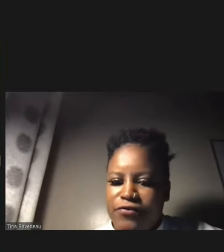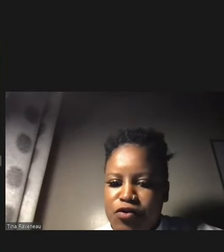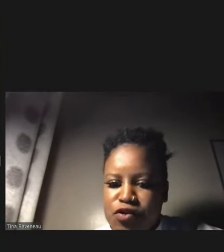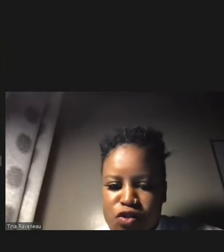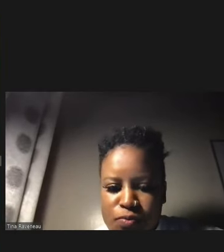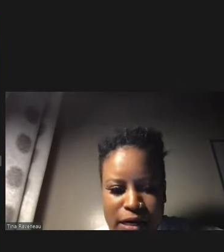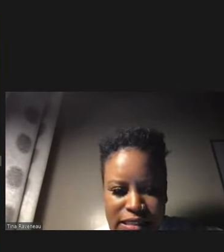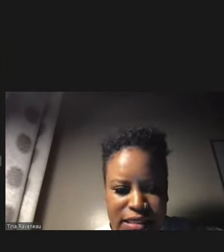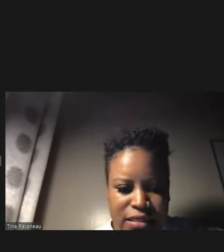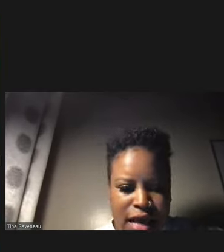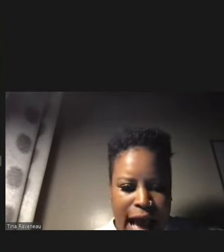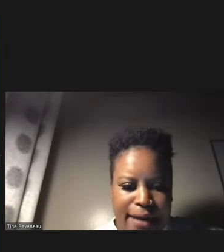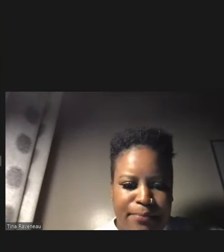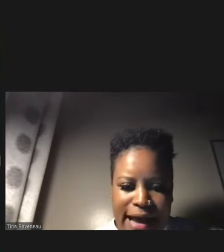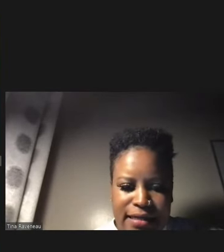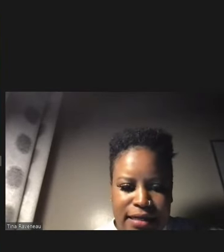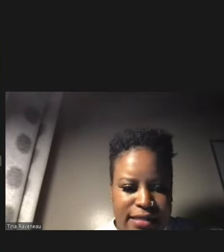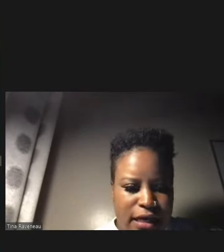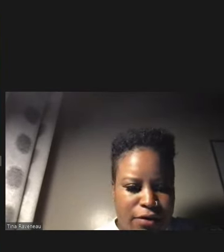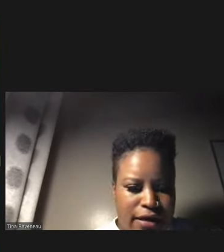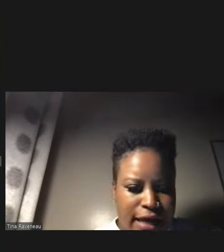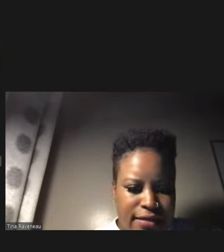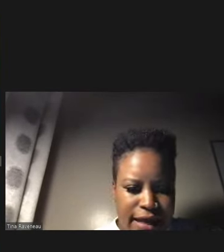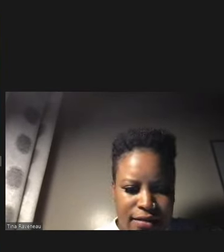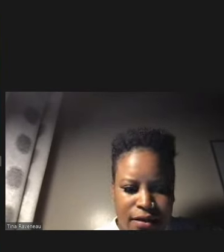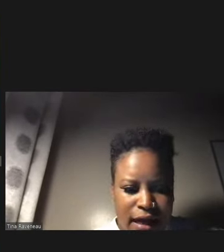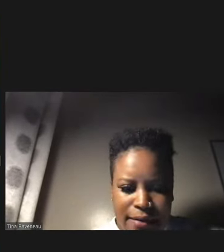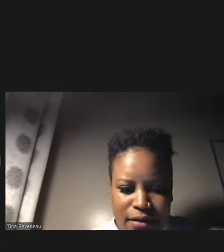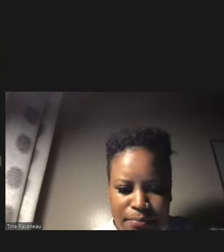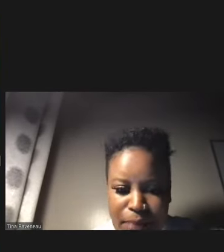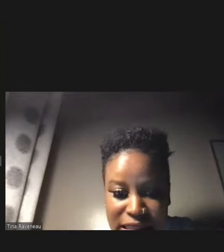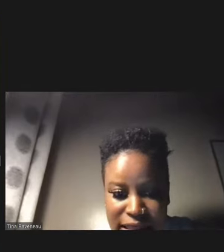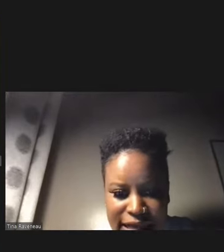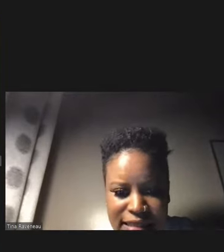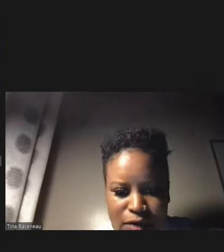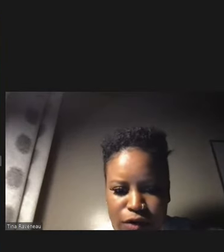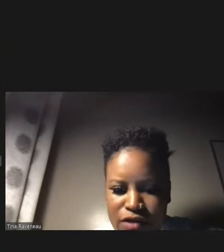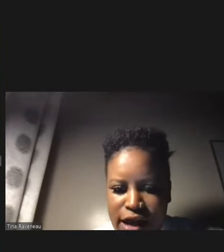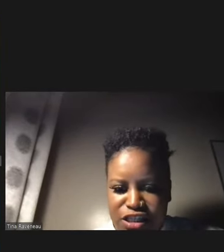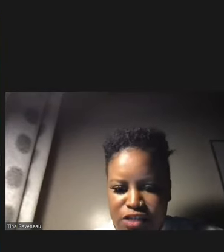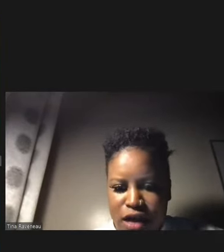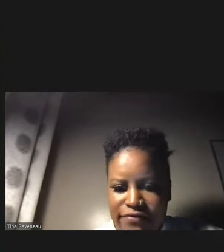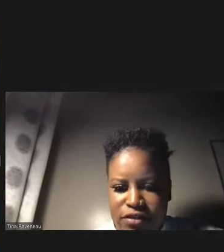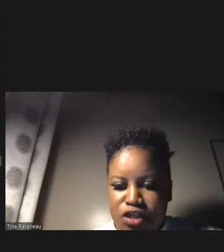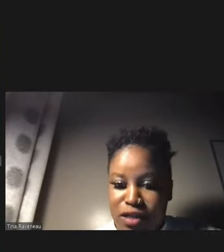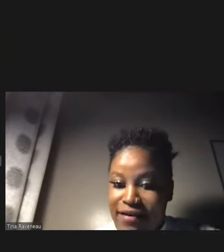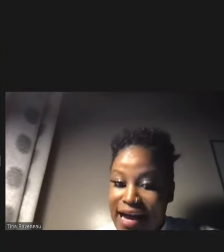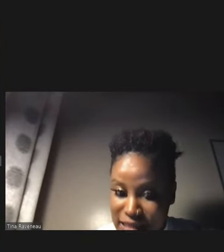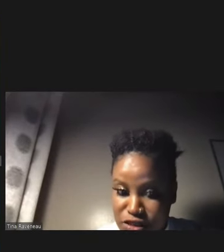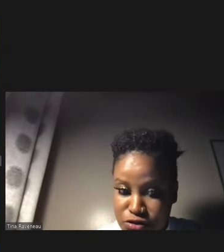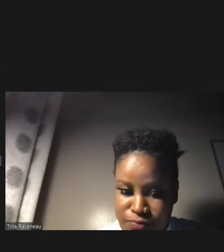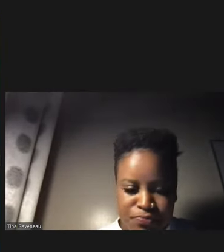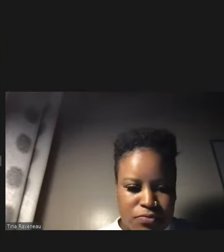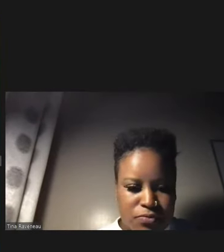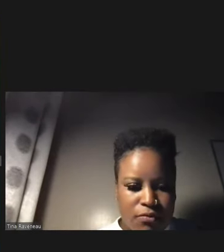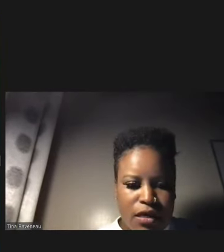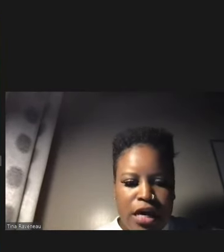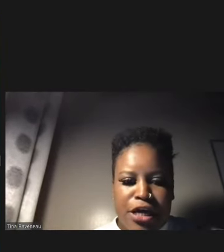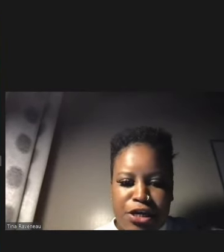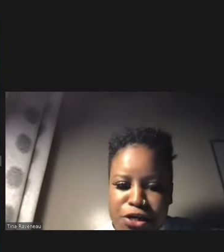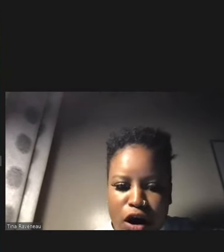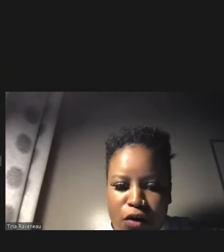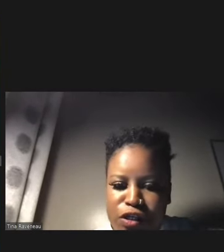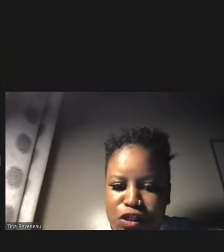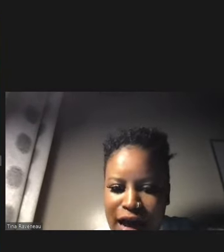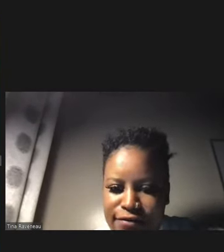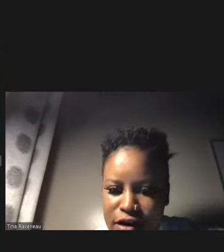a few new buses and bike lanes and bus lanes that we rideshare drivers should have access to.